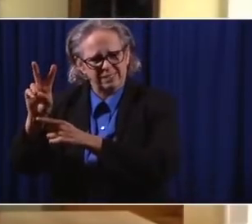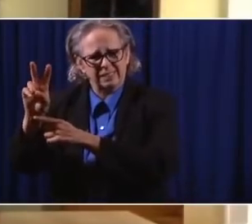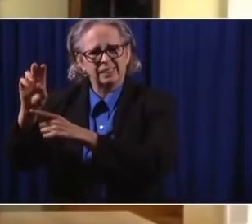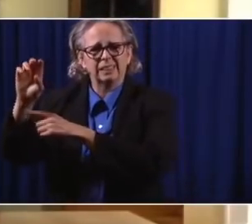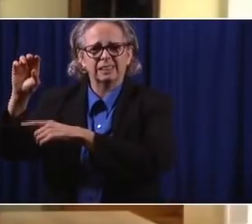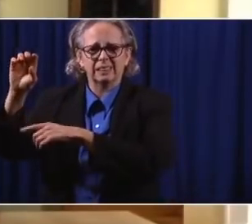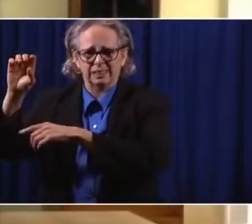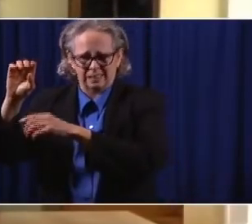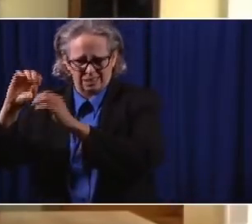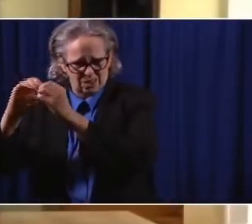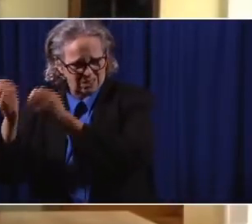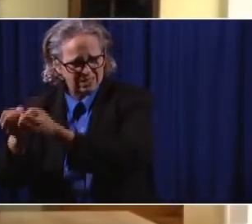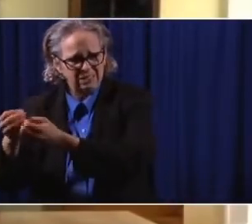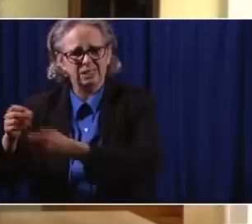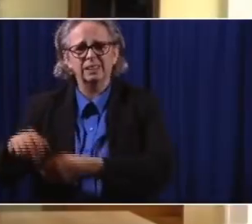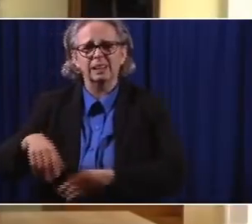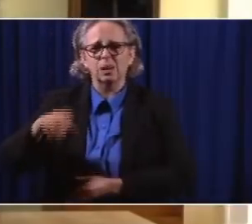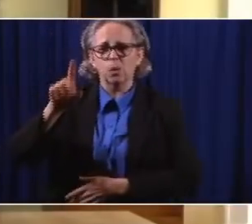800-934-9840.